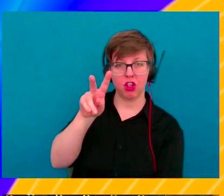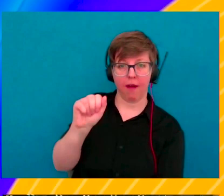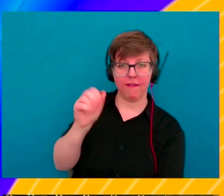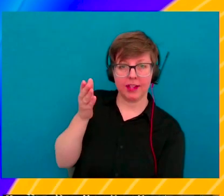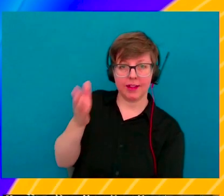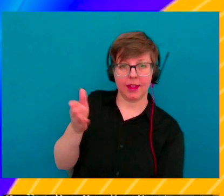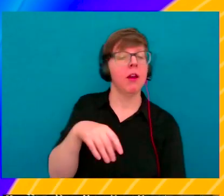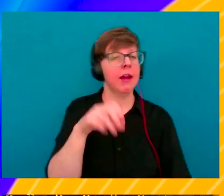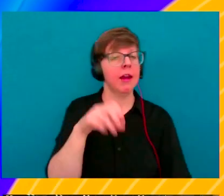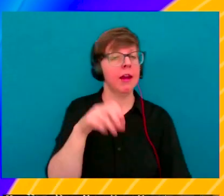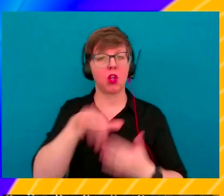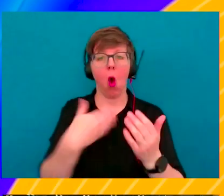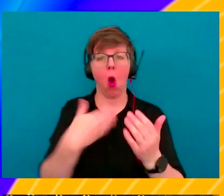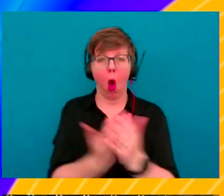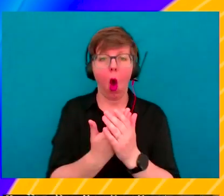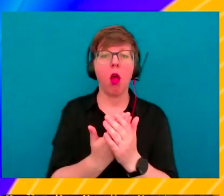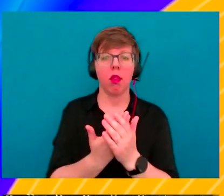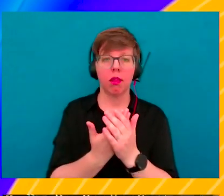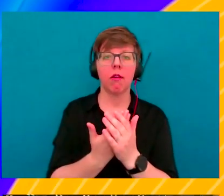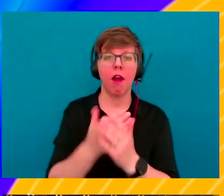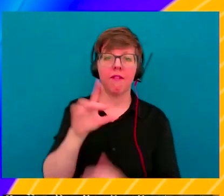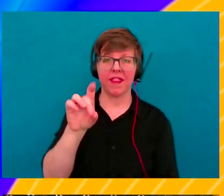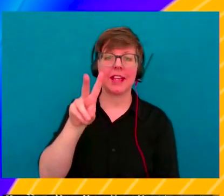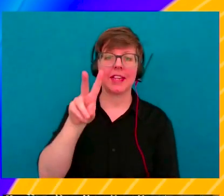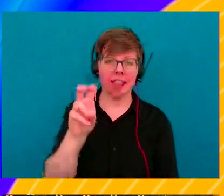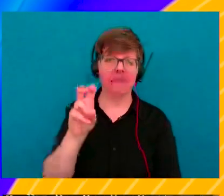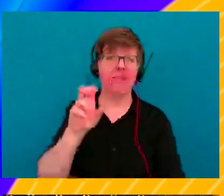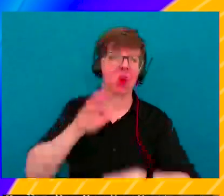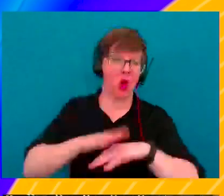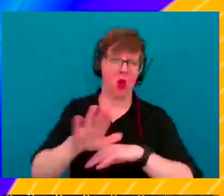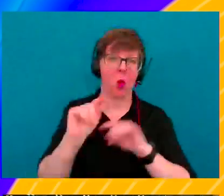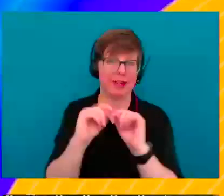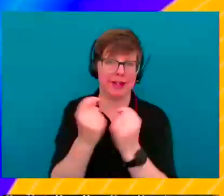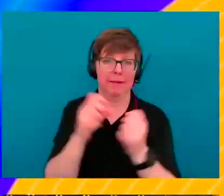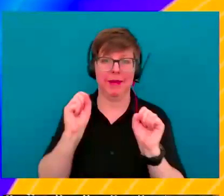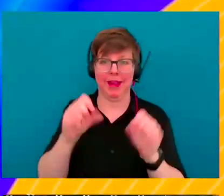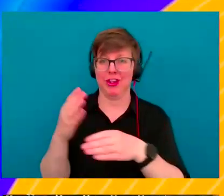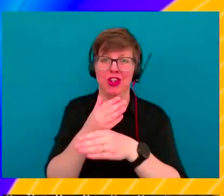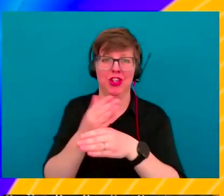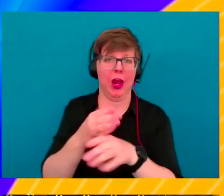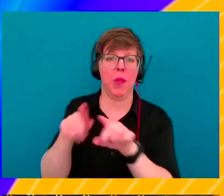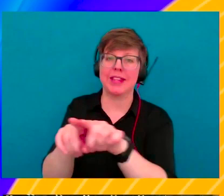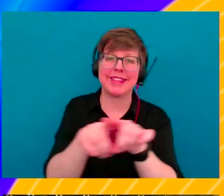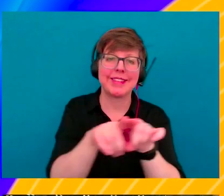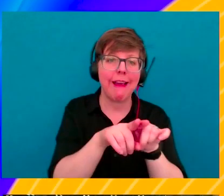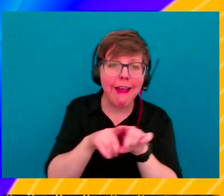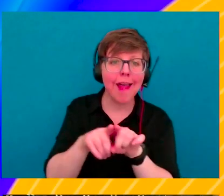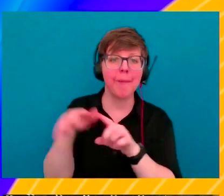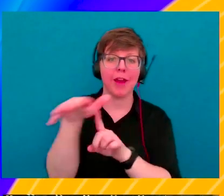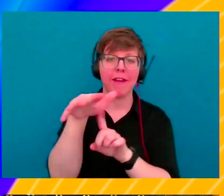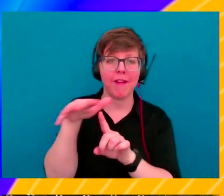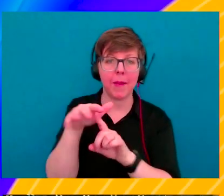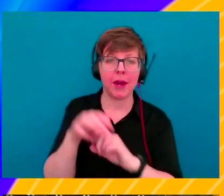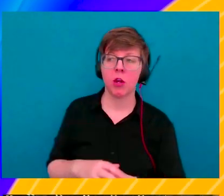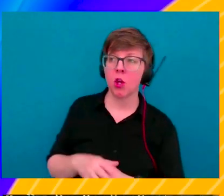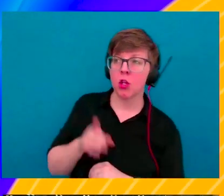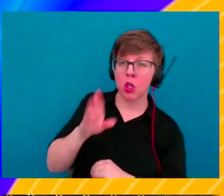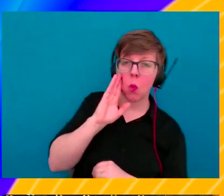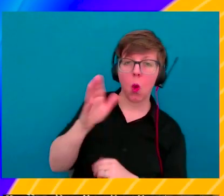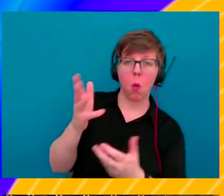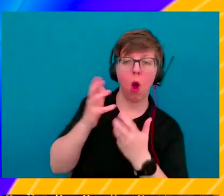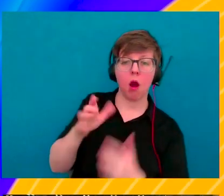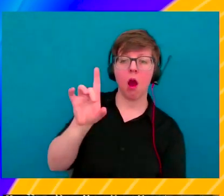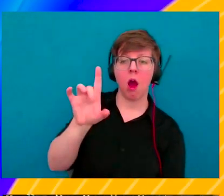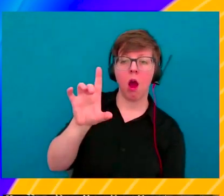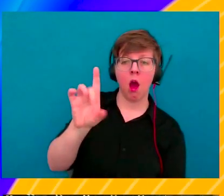team can share the same dev environment. I can just imagine you're going to want a Docker version at a certain level. You want AWS